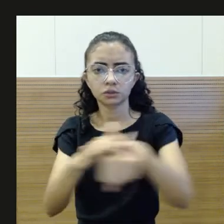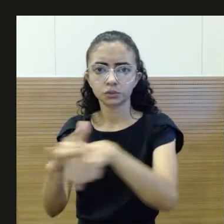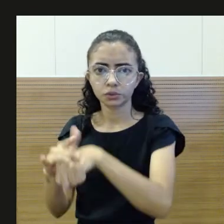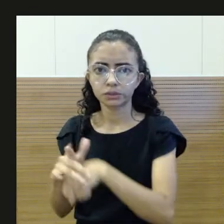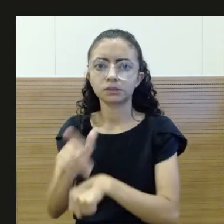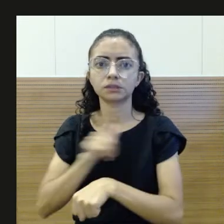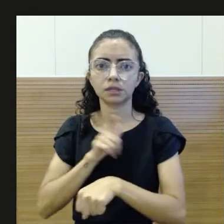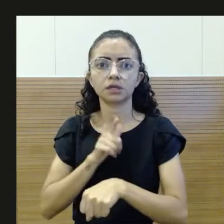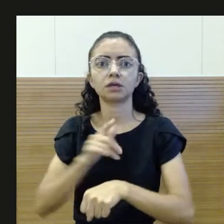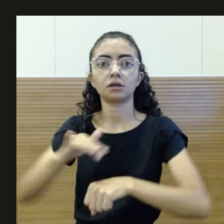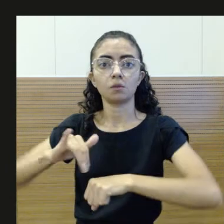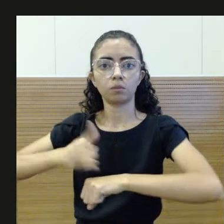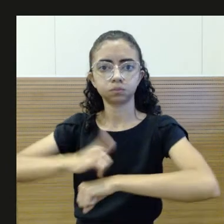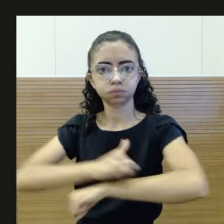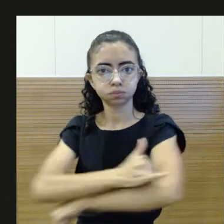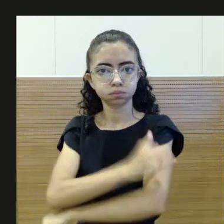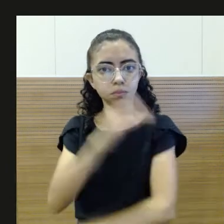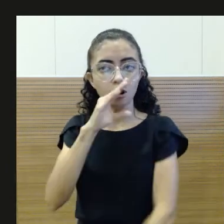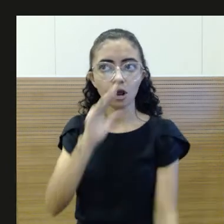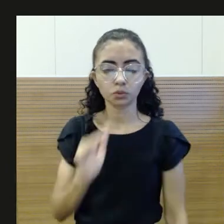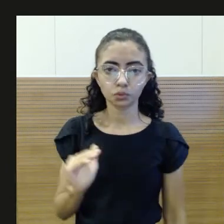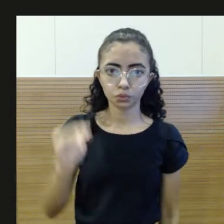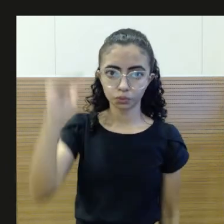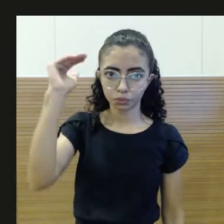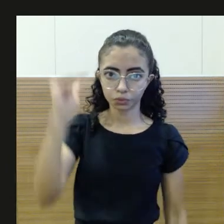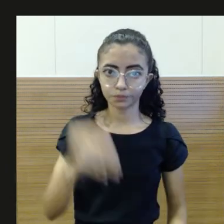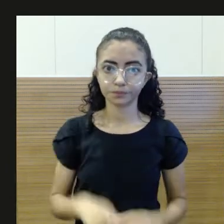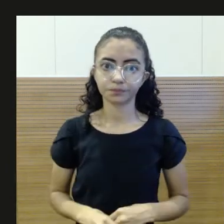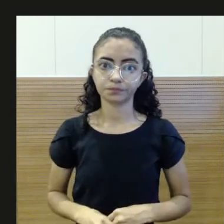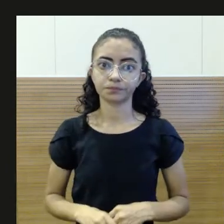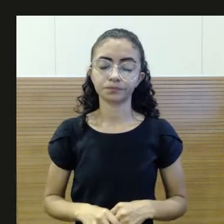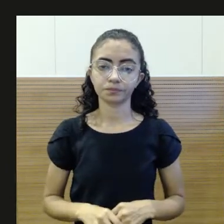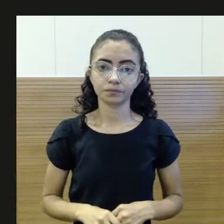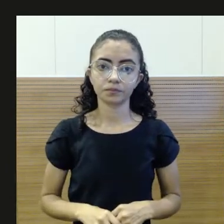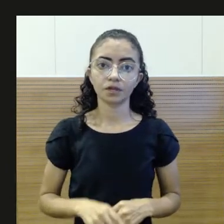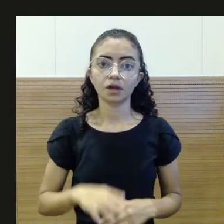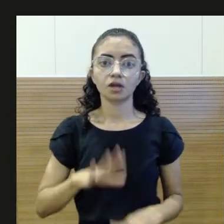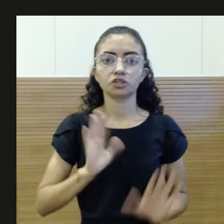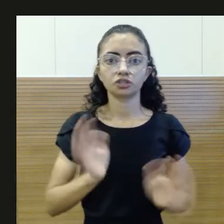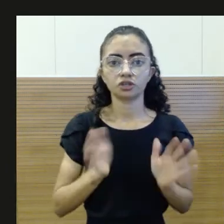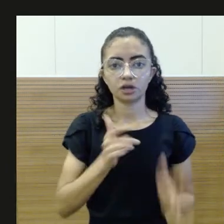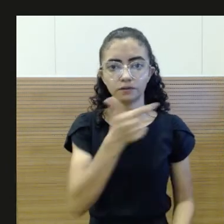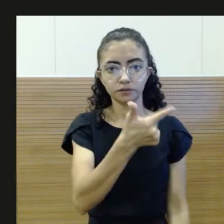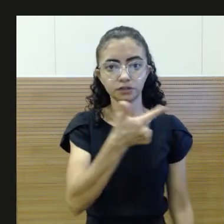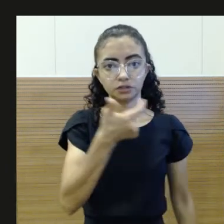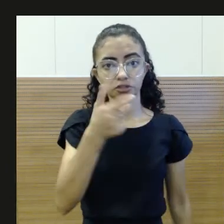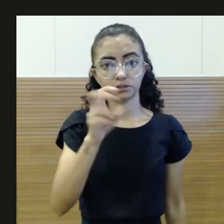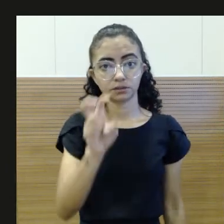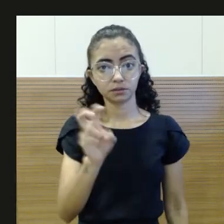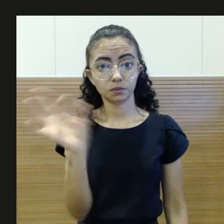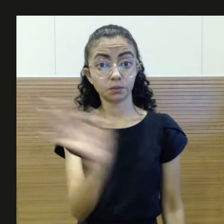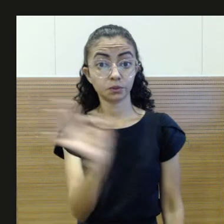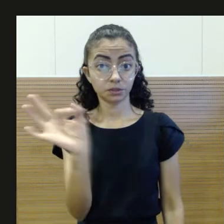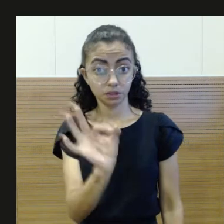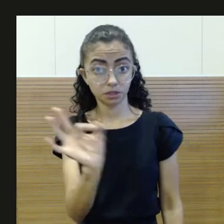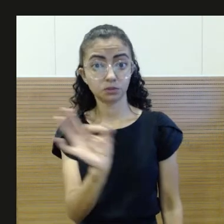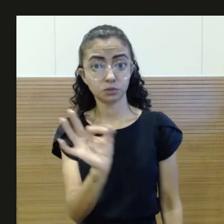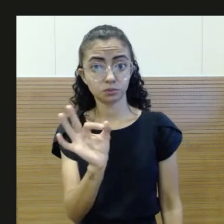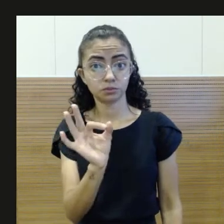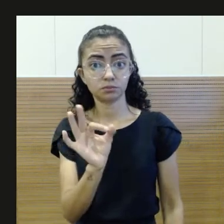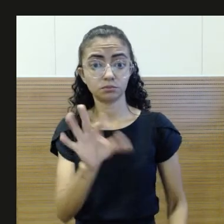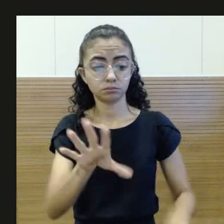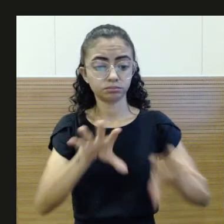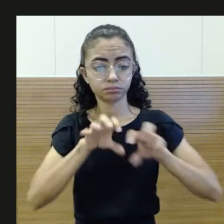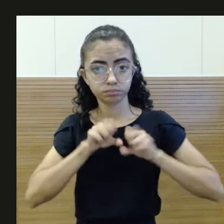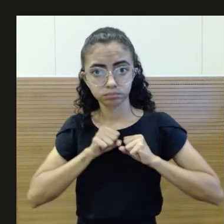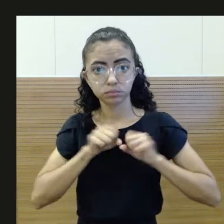pillars that we see as important in the methodology that we have in Brazil for the elaboration of the guides, which is transparency, the absence of conflicts of